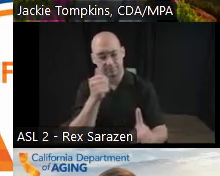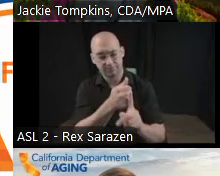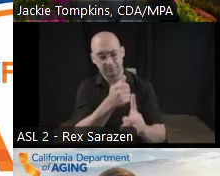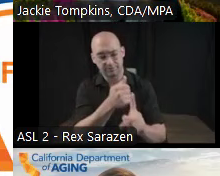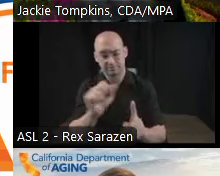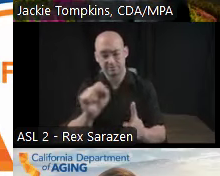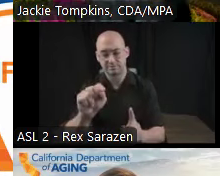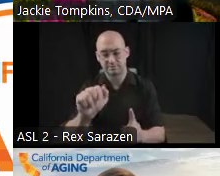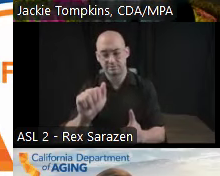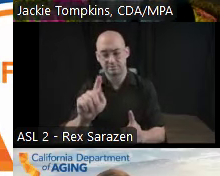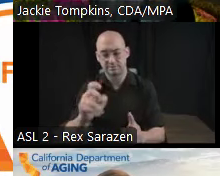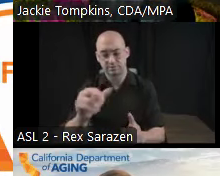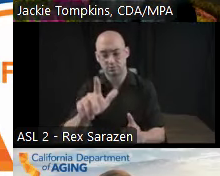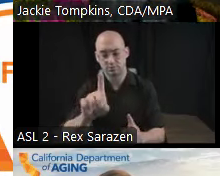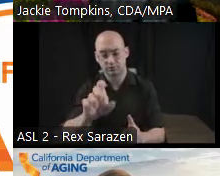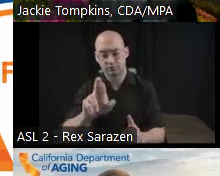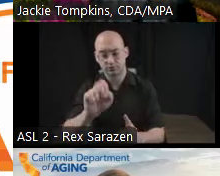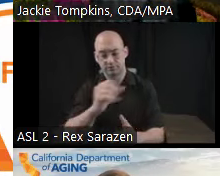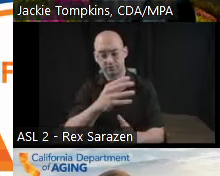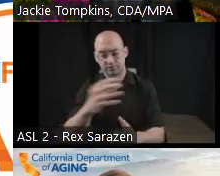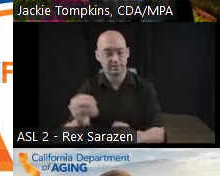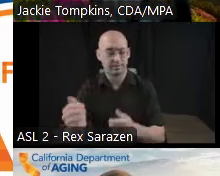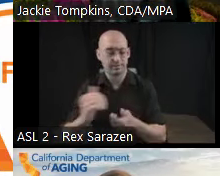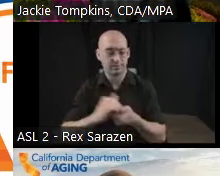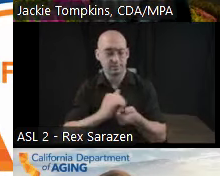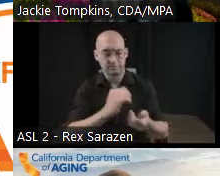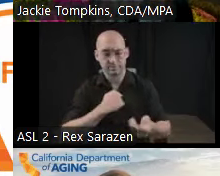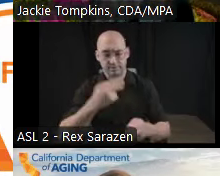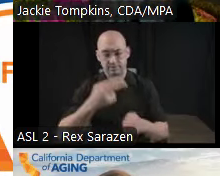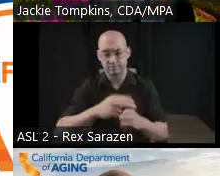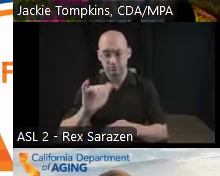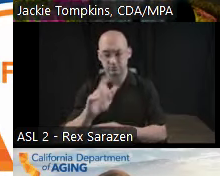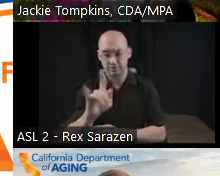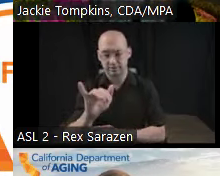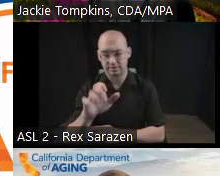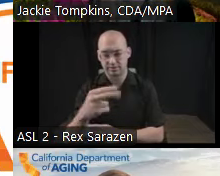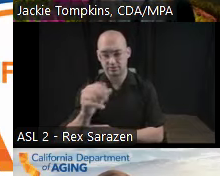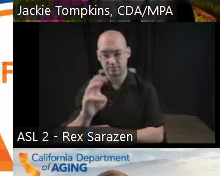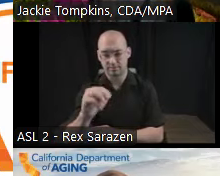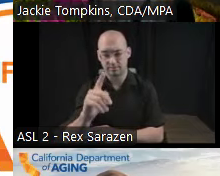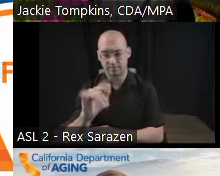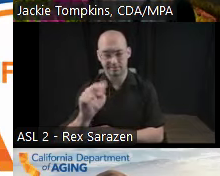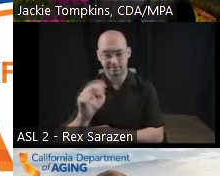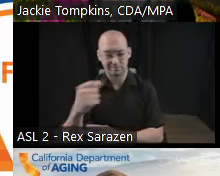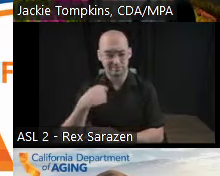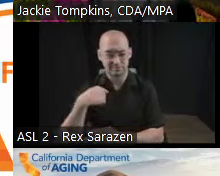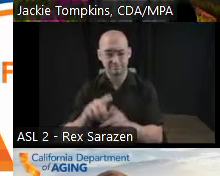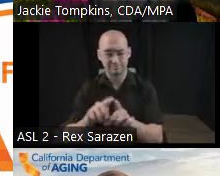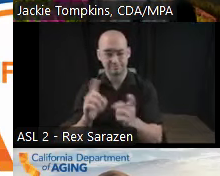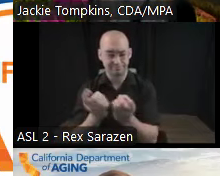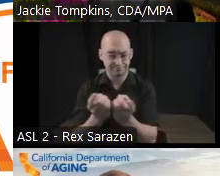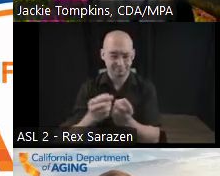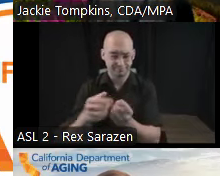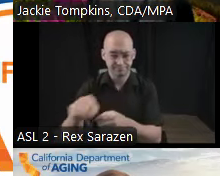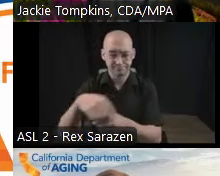name is Jackie Tompkins. I serve as the Master Plan for Aging Project Director here at the California Department of Aging.